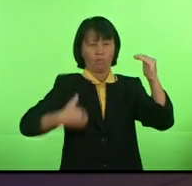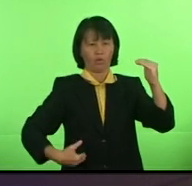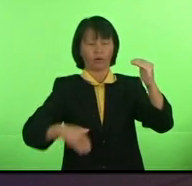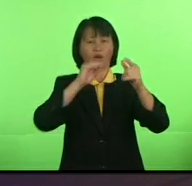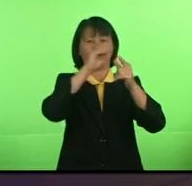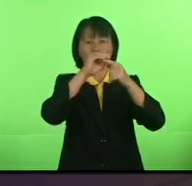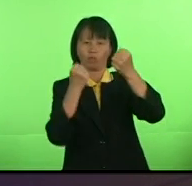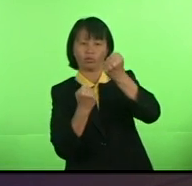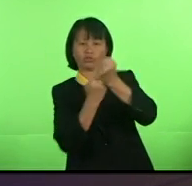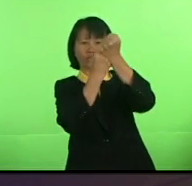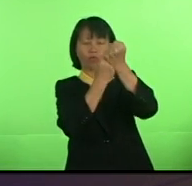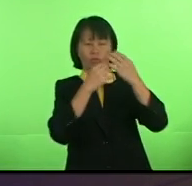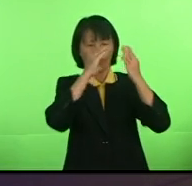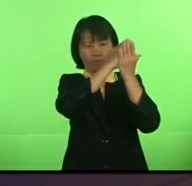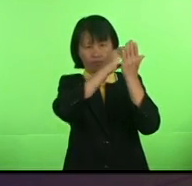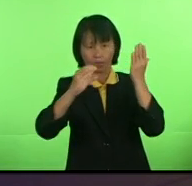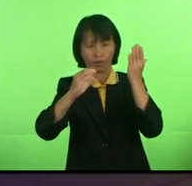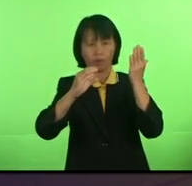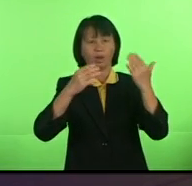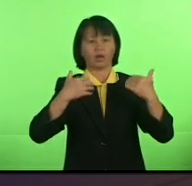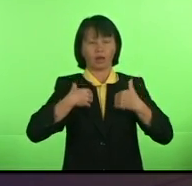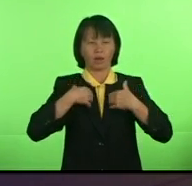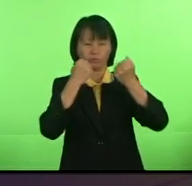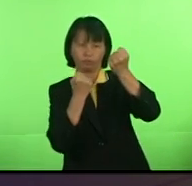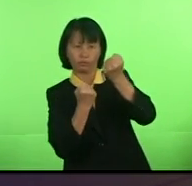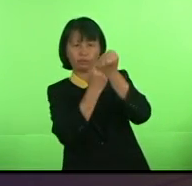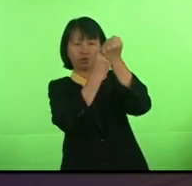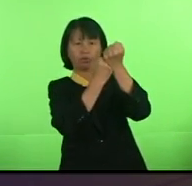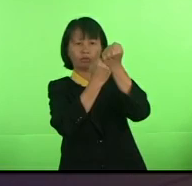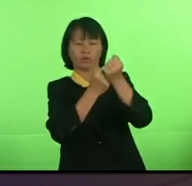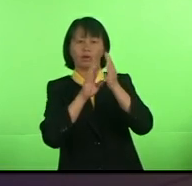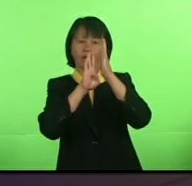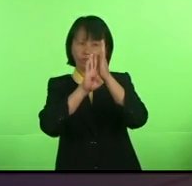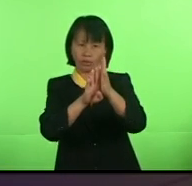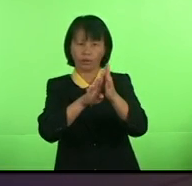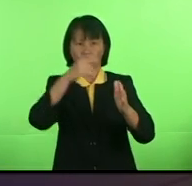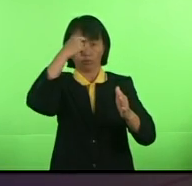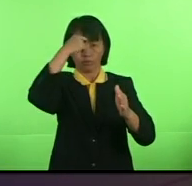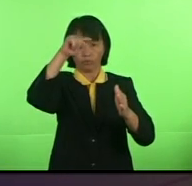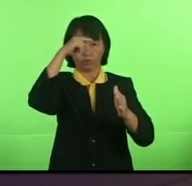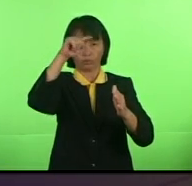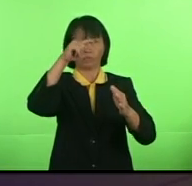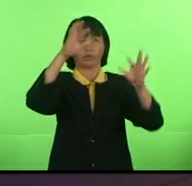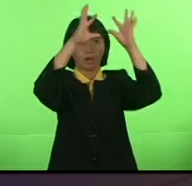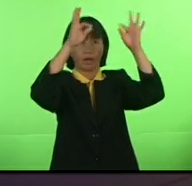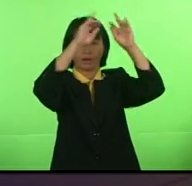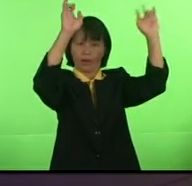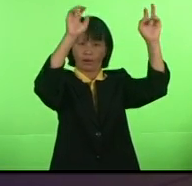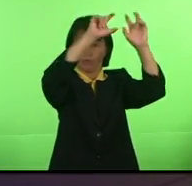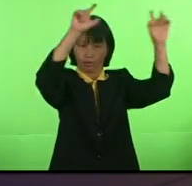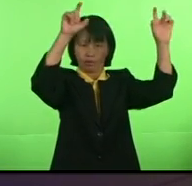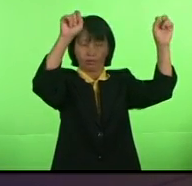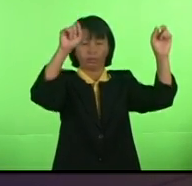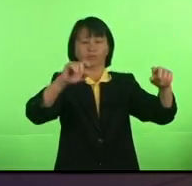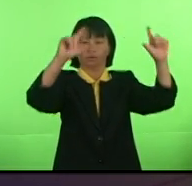support paragraphs. They contain supporting evidences for the essay. The